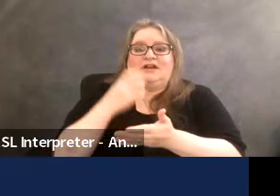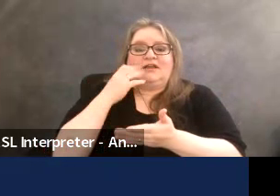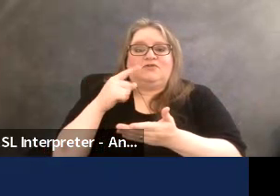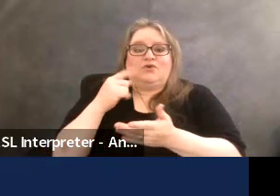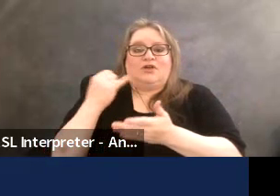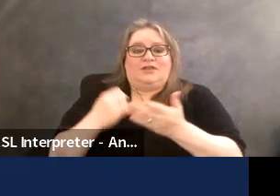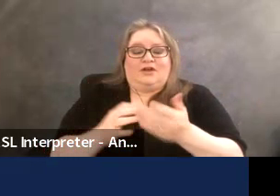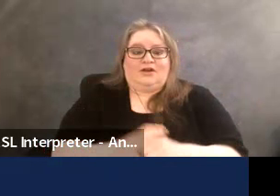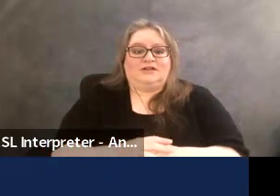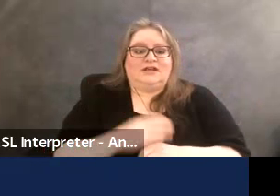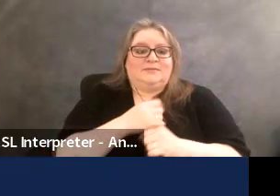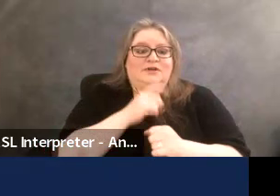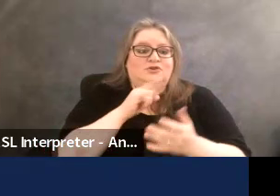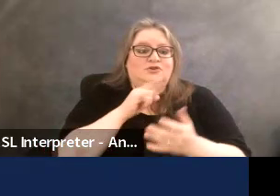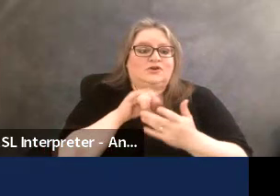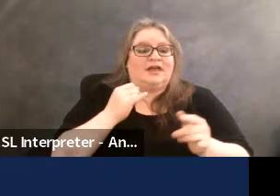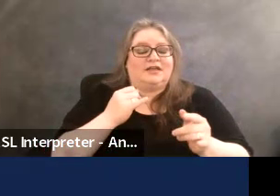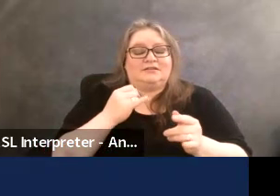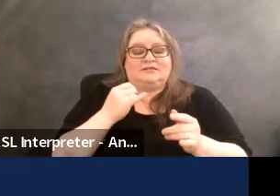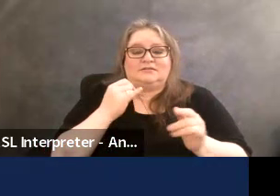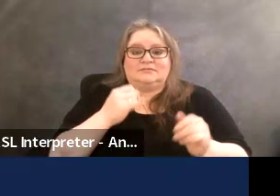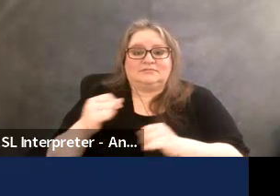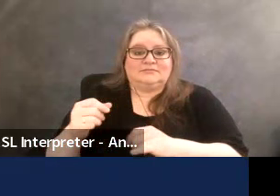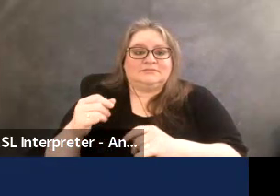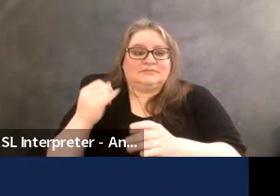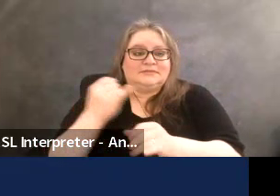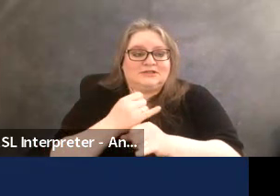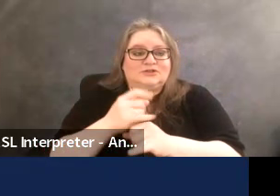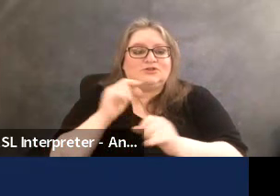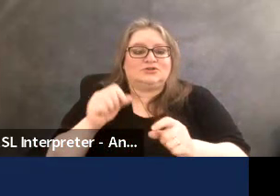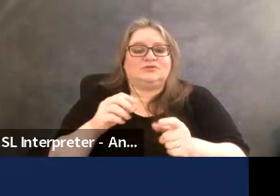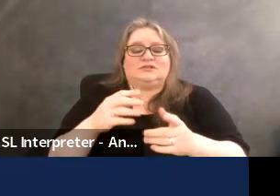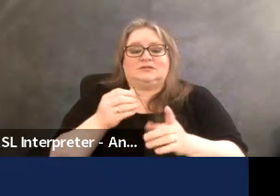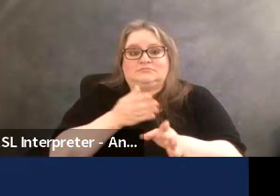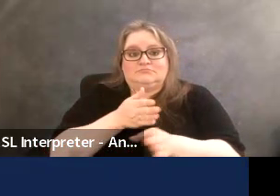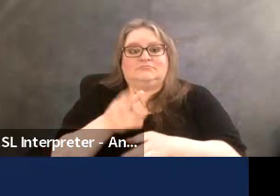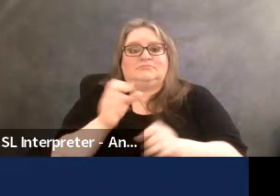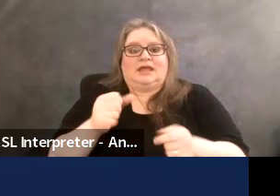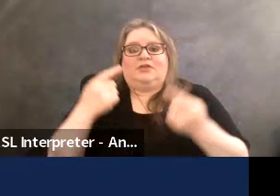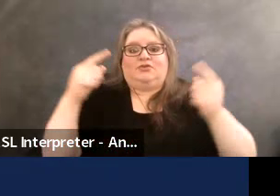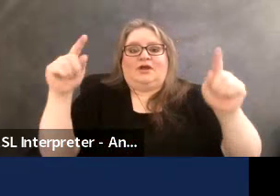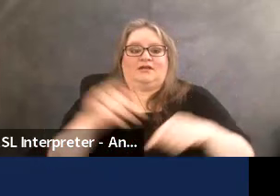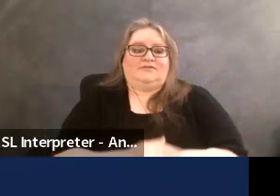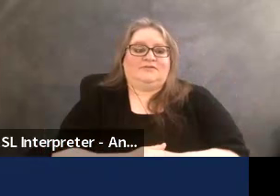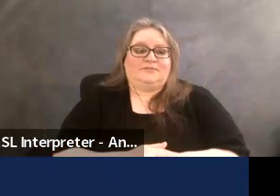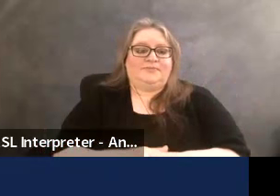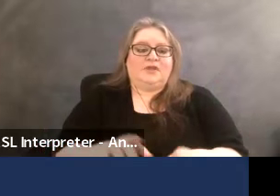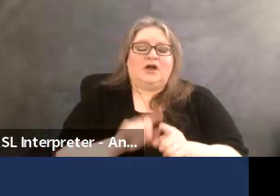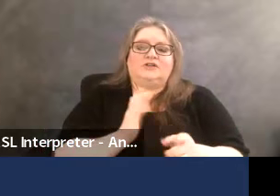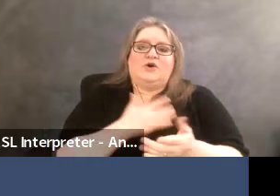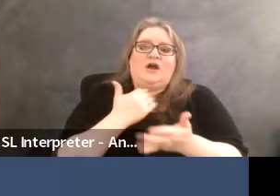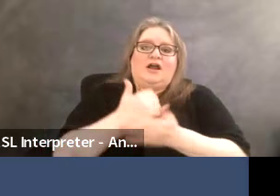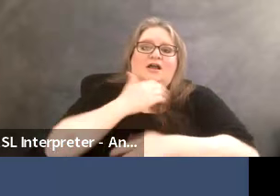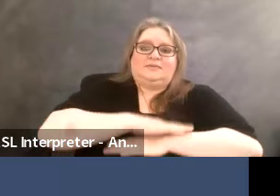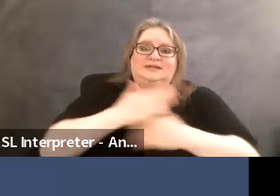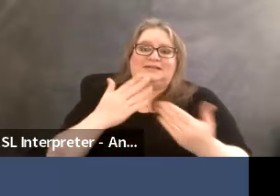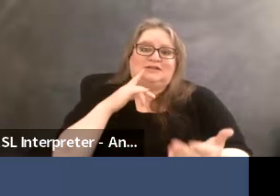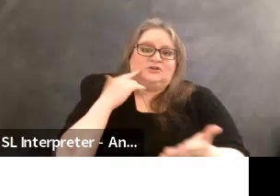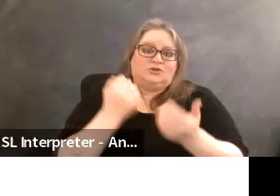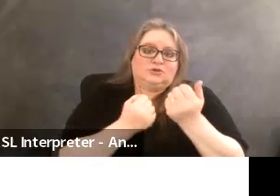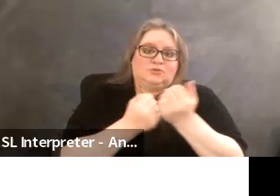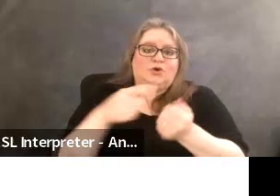ensure that institutions and individuals in the arts and culture sector can thrive. And our help desk is here to support you and